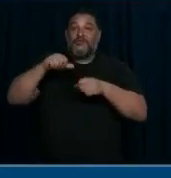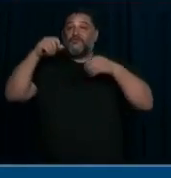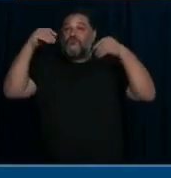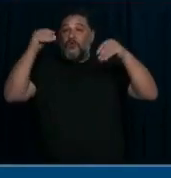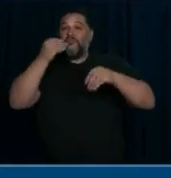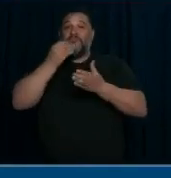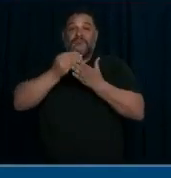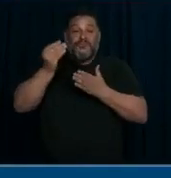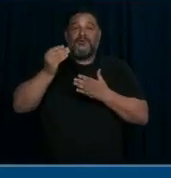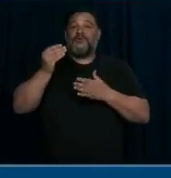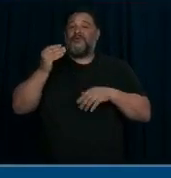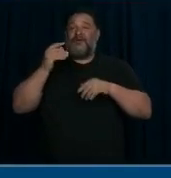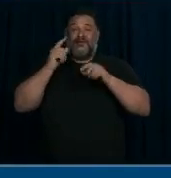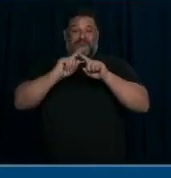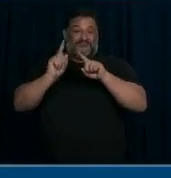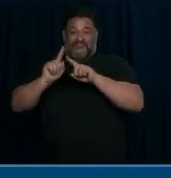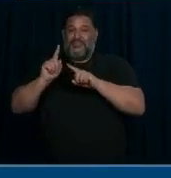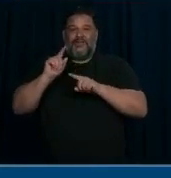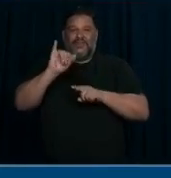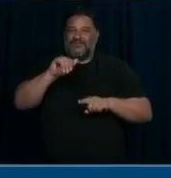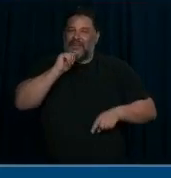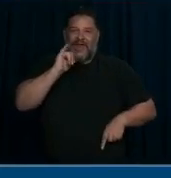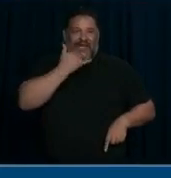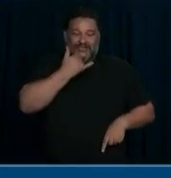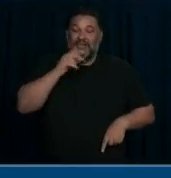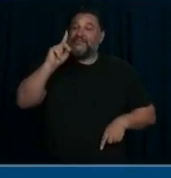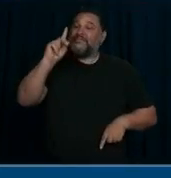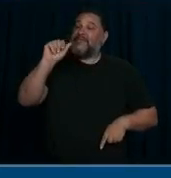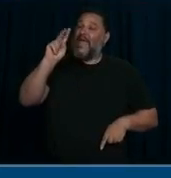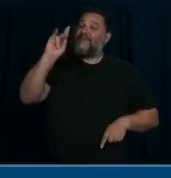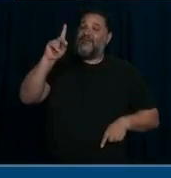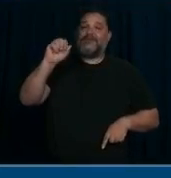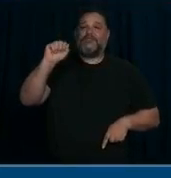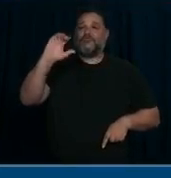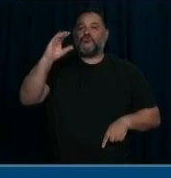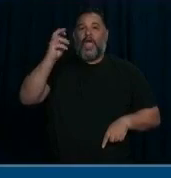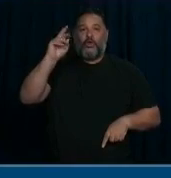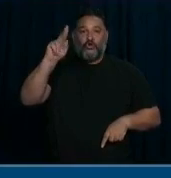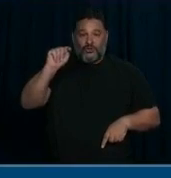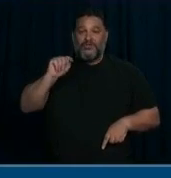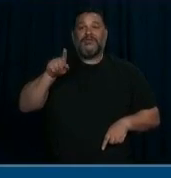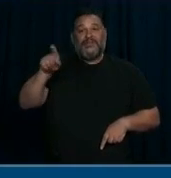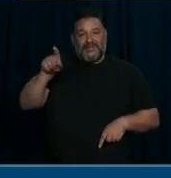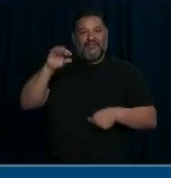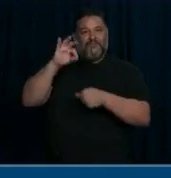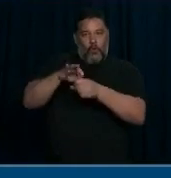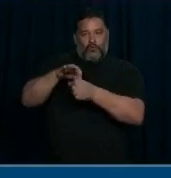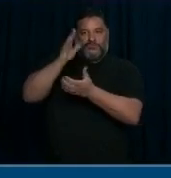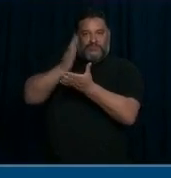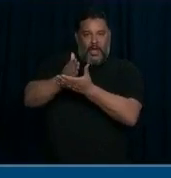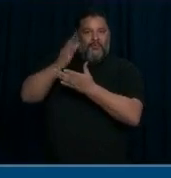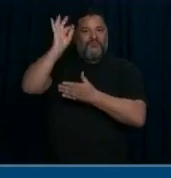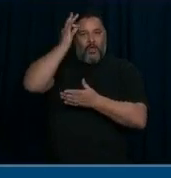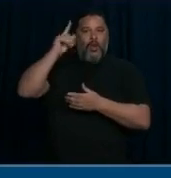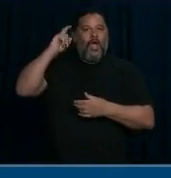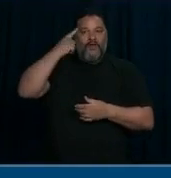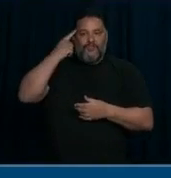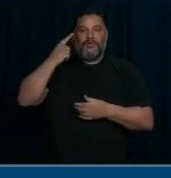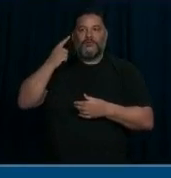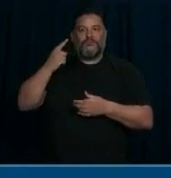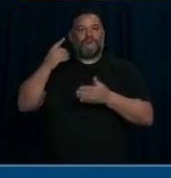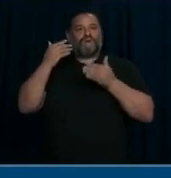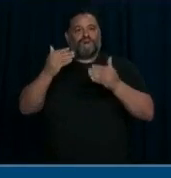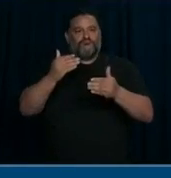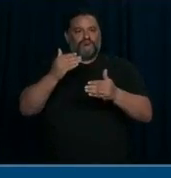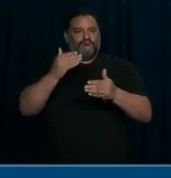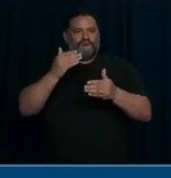aren't accidents. David Schweikert is somebody who voted to stop the federal government from being able to